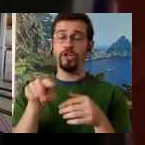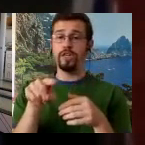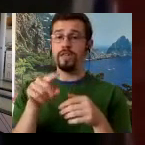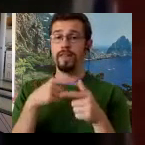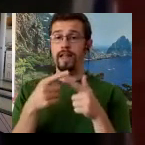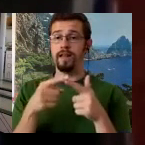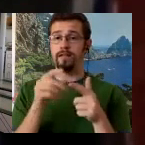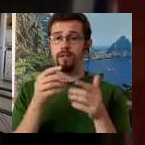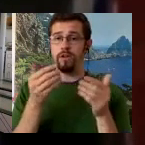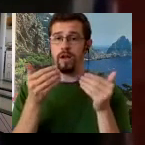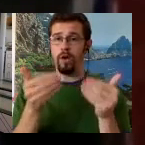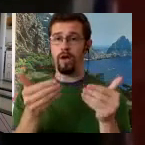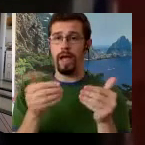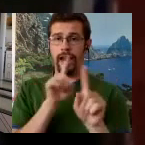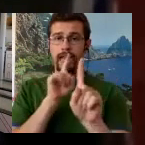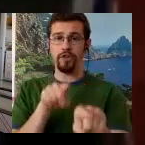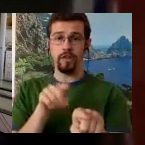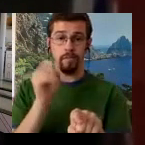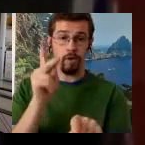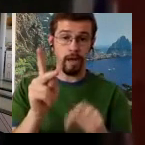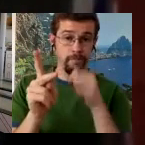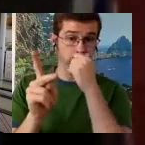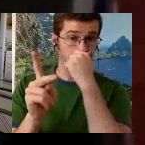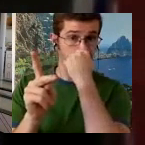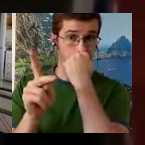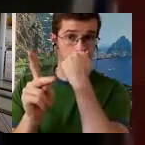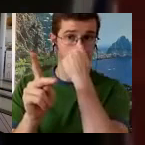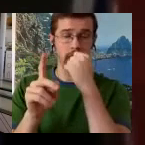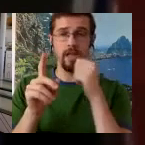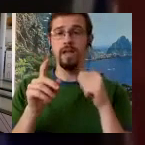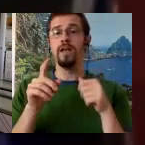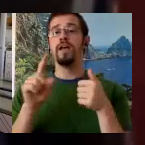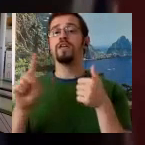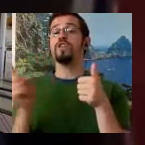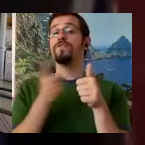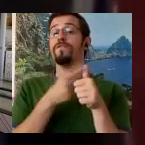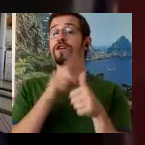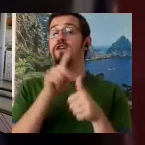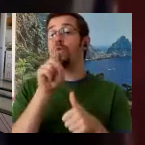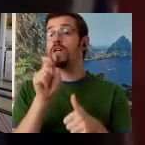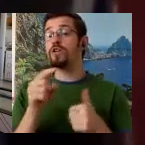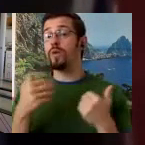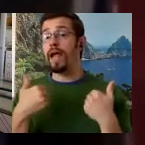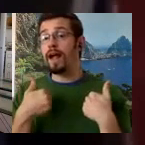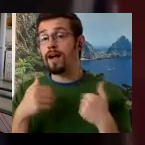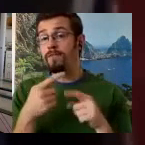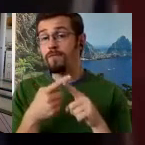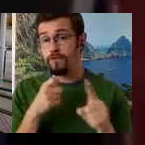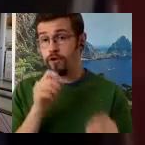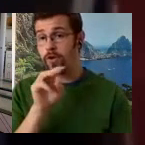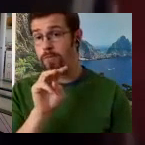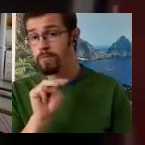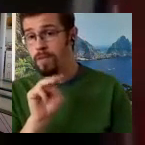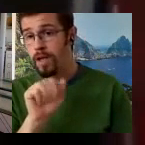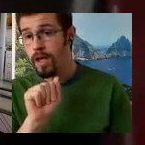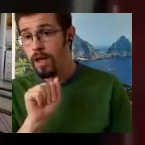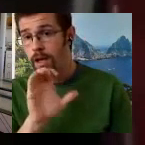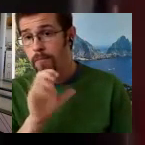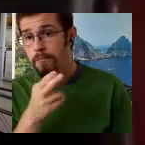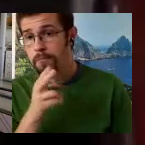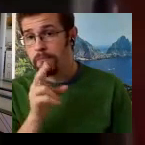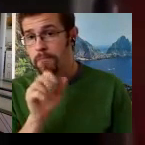the questions, and then you can go ahead and answer them, okay? That'd be great. So the first question we have